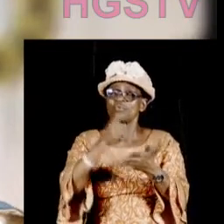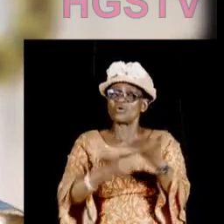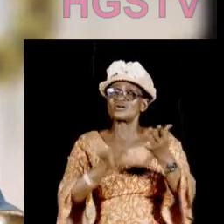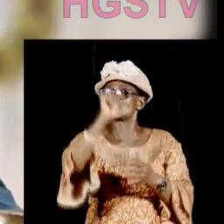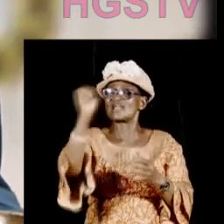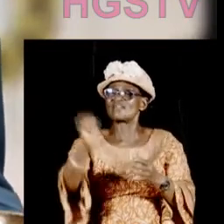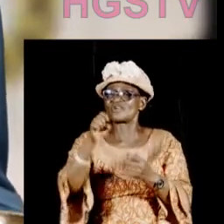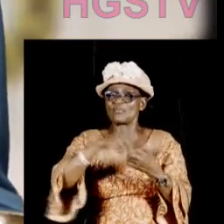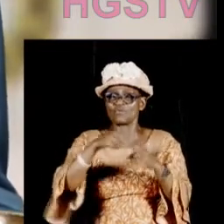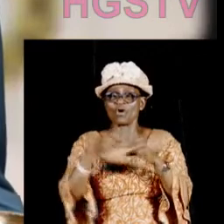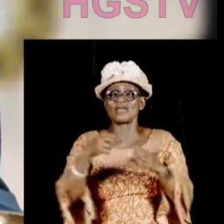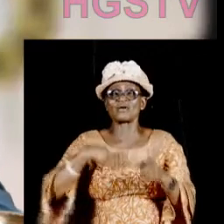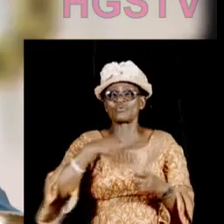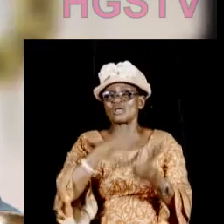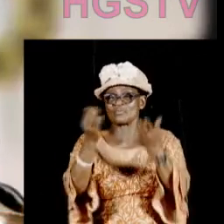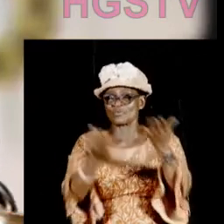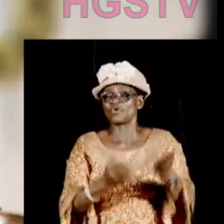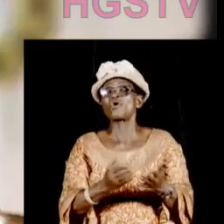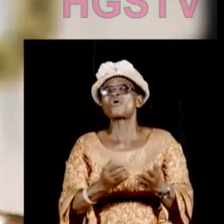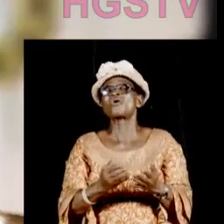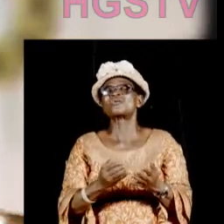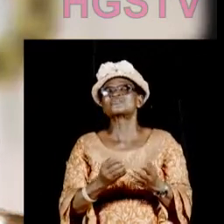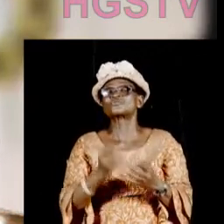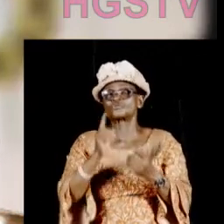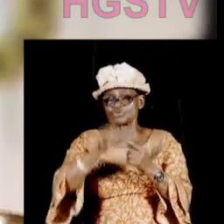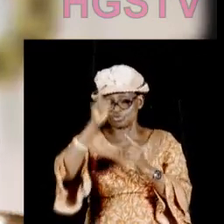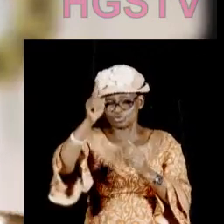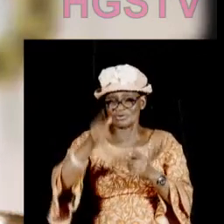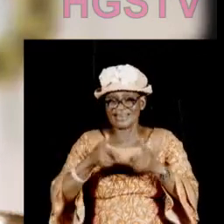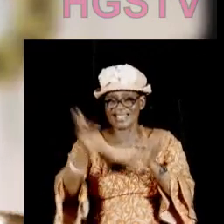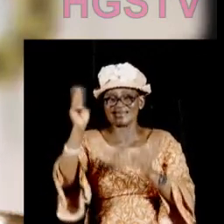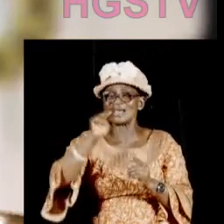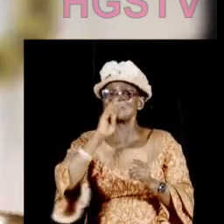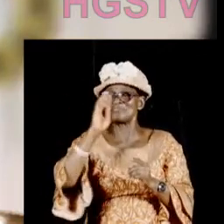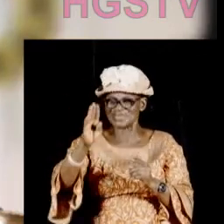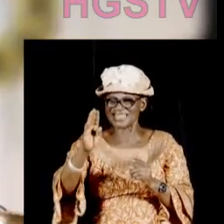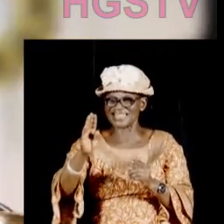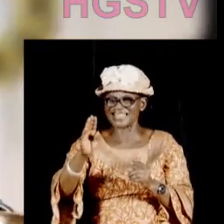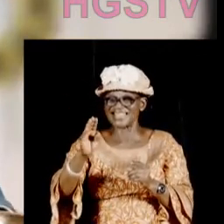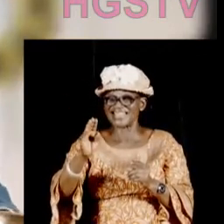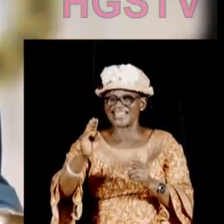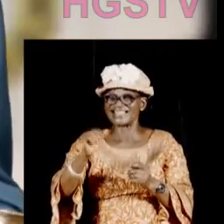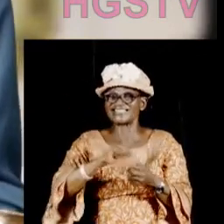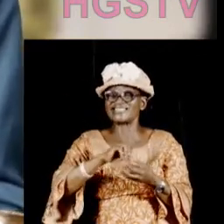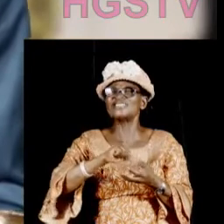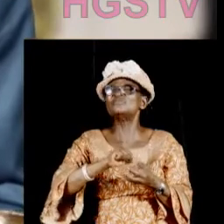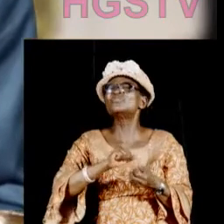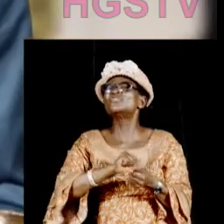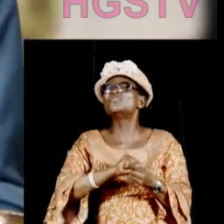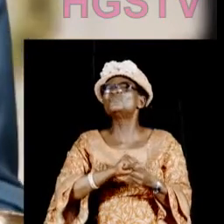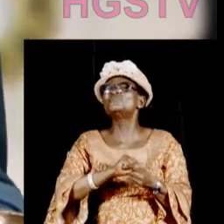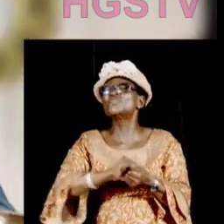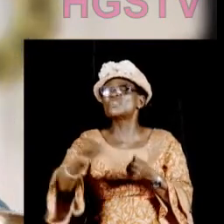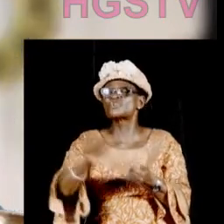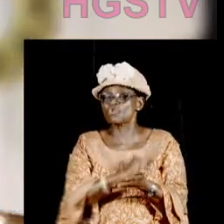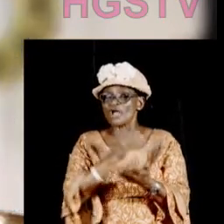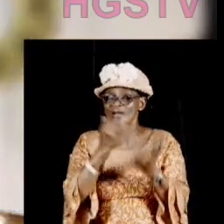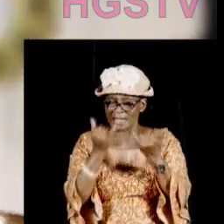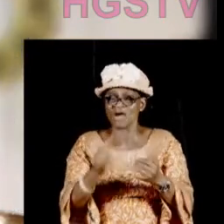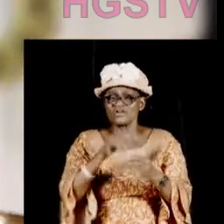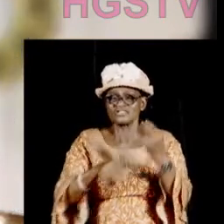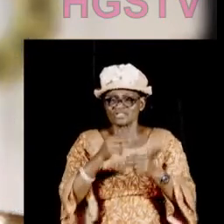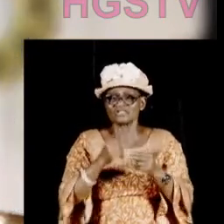today, let them be terminated in Jesus' name. Amen. Everything in our lives that have been an